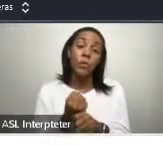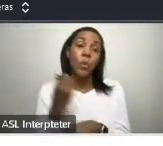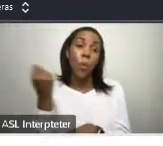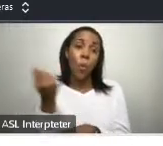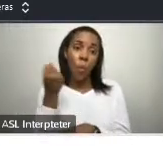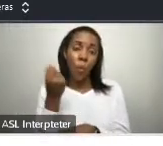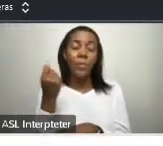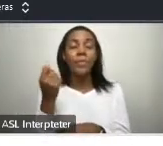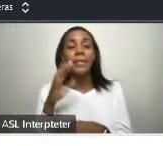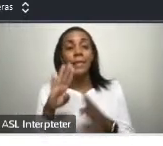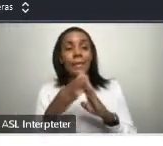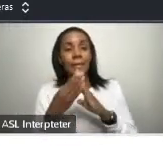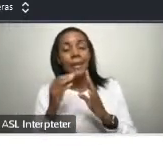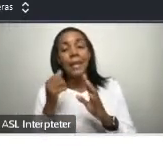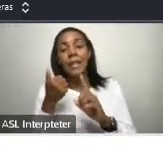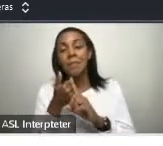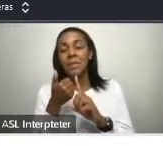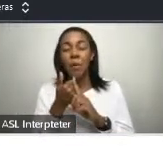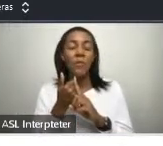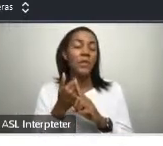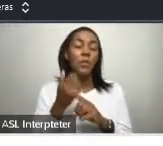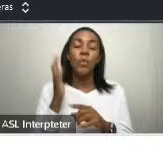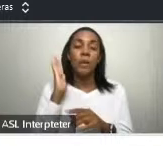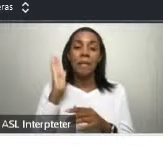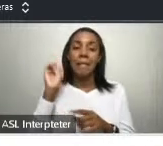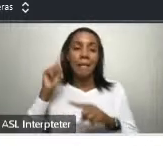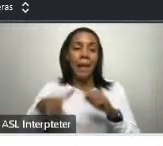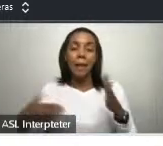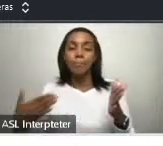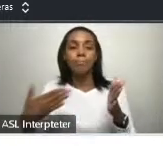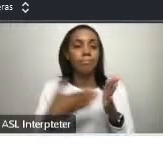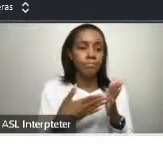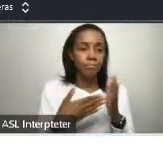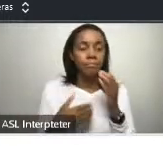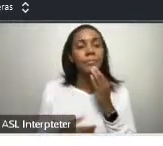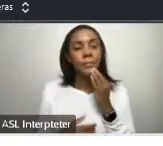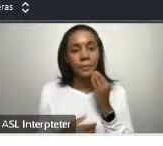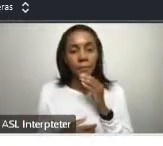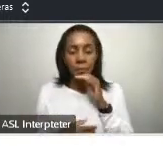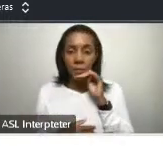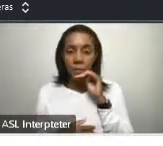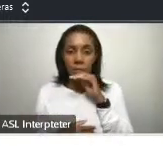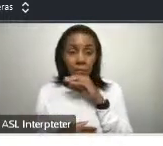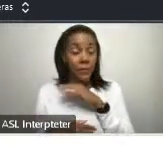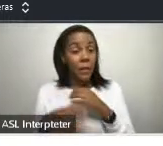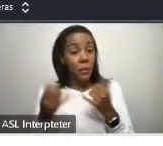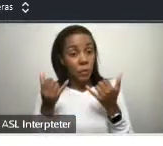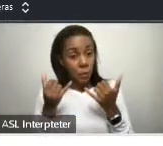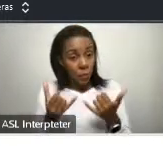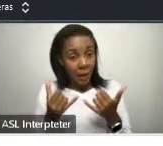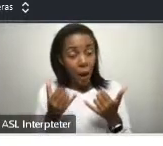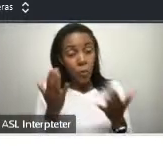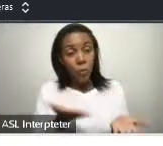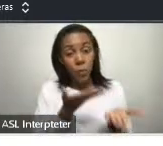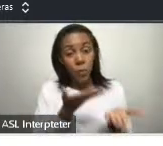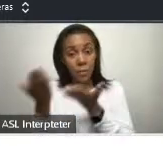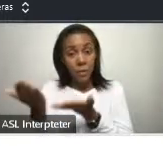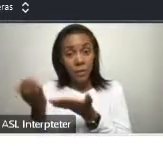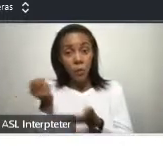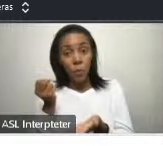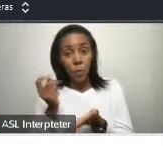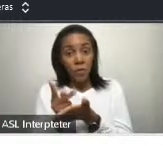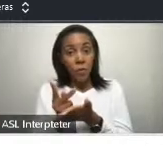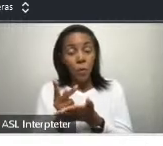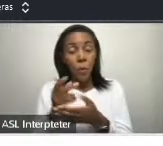city harmless from any damage that could be done. With that, Mr. Chairman, this comes to you with a recommendation of approval by